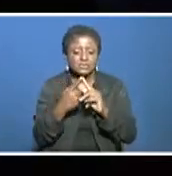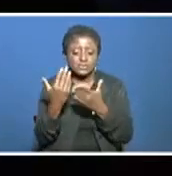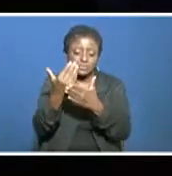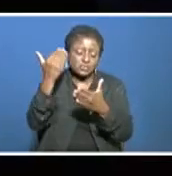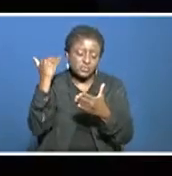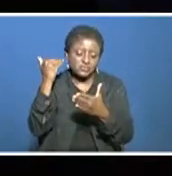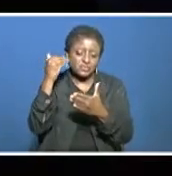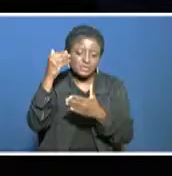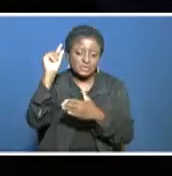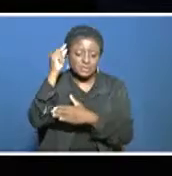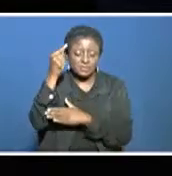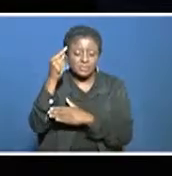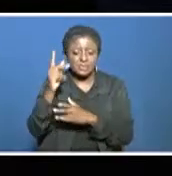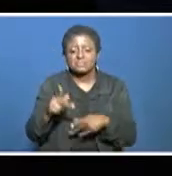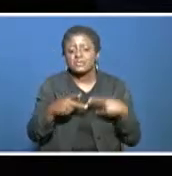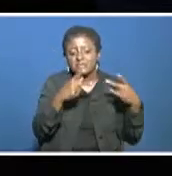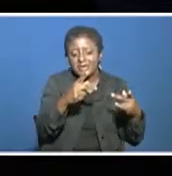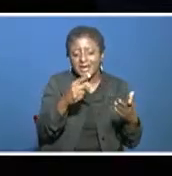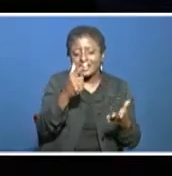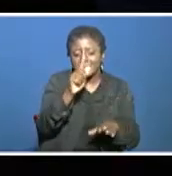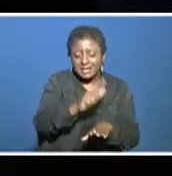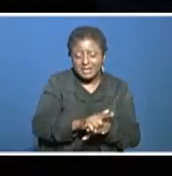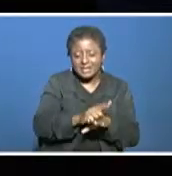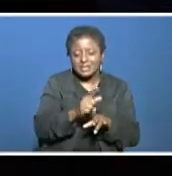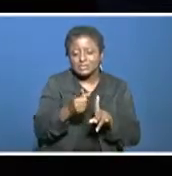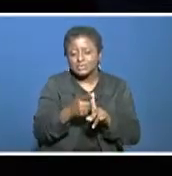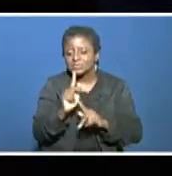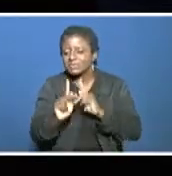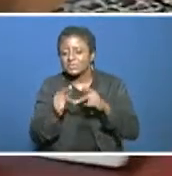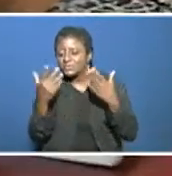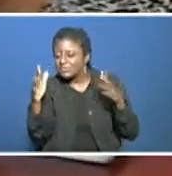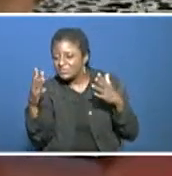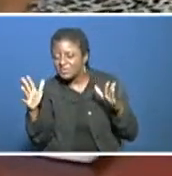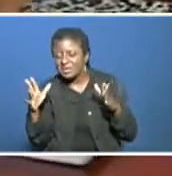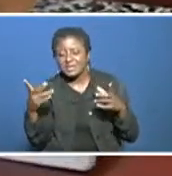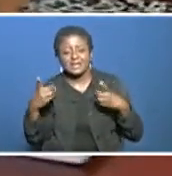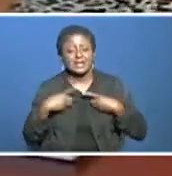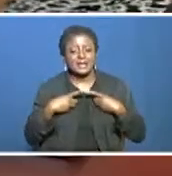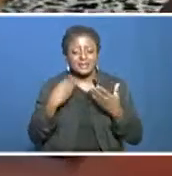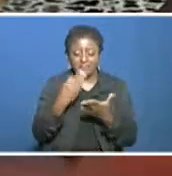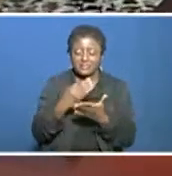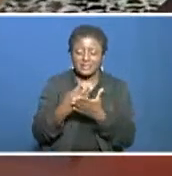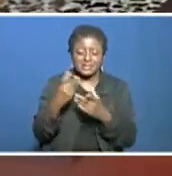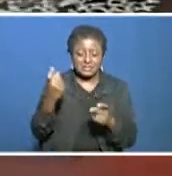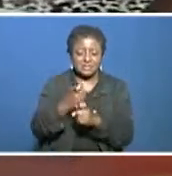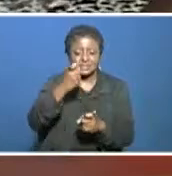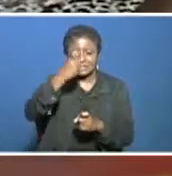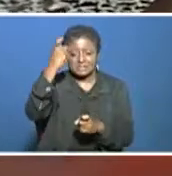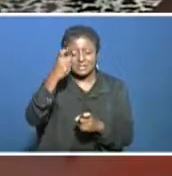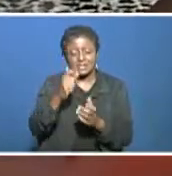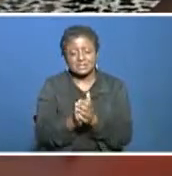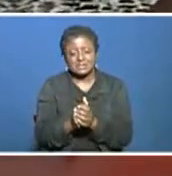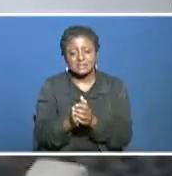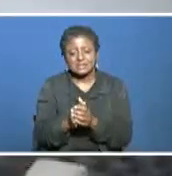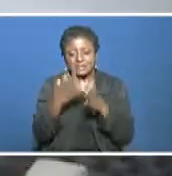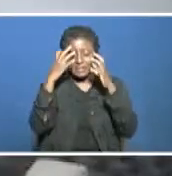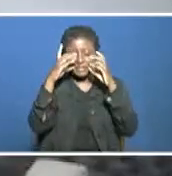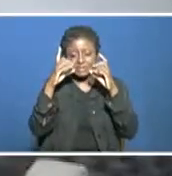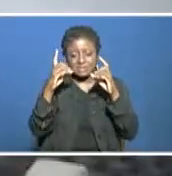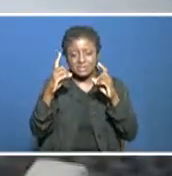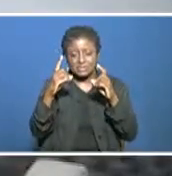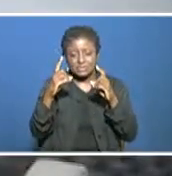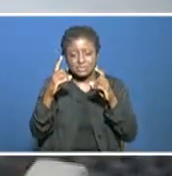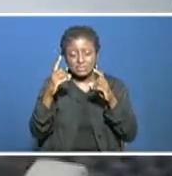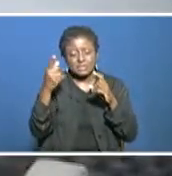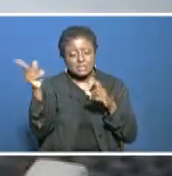for those who already had financial success behind them. On the issue of education, Davis says his government will